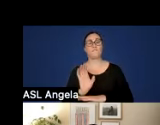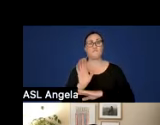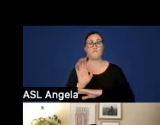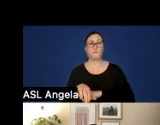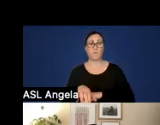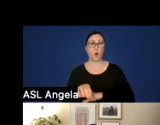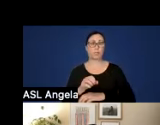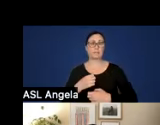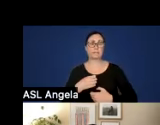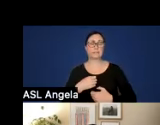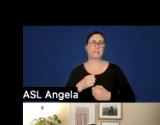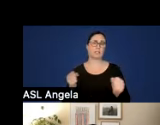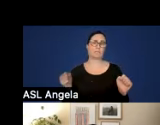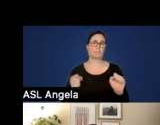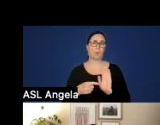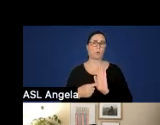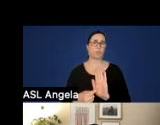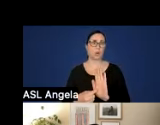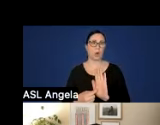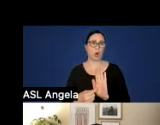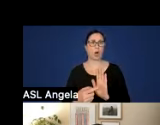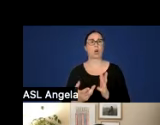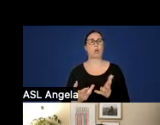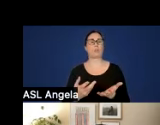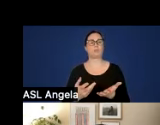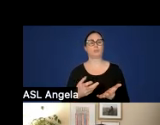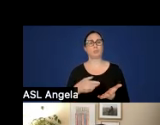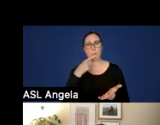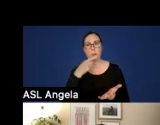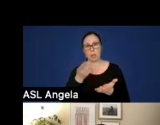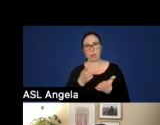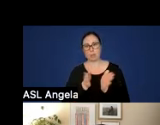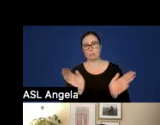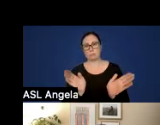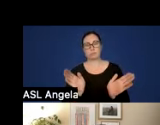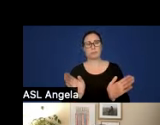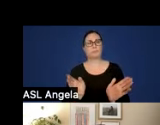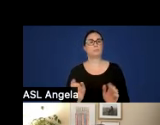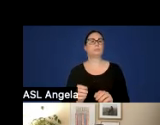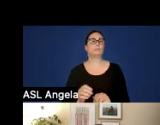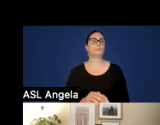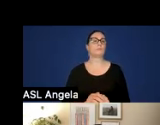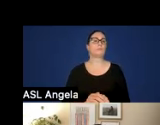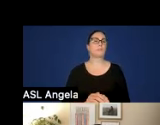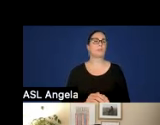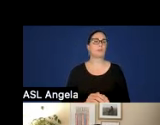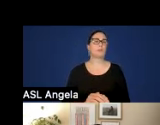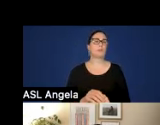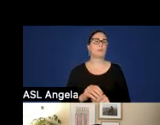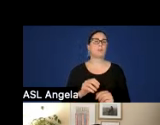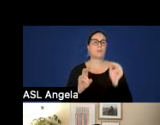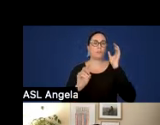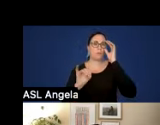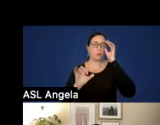masturbation, voyeurism, which is when somebody is watching you, somebody experiences